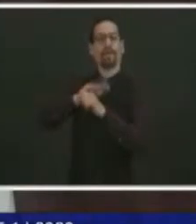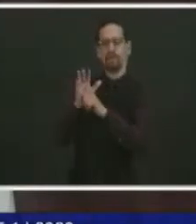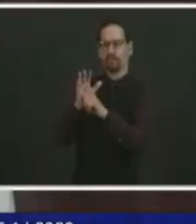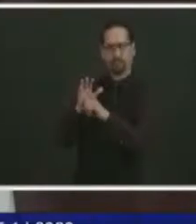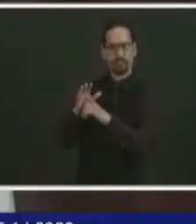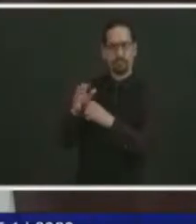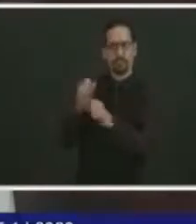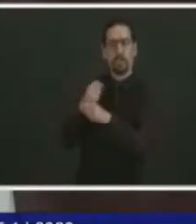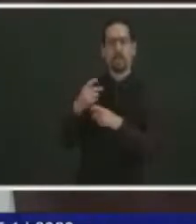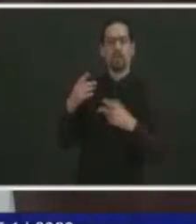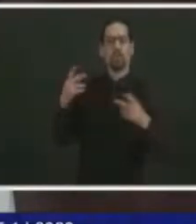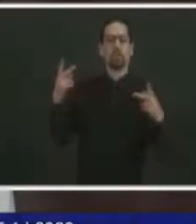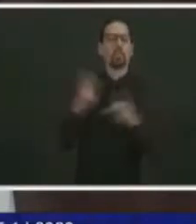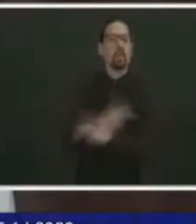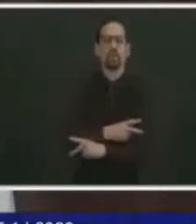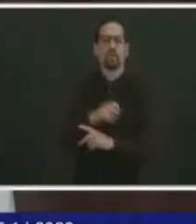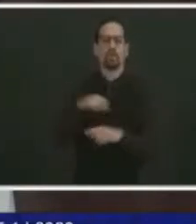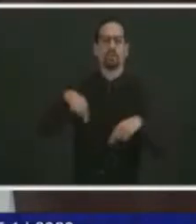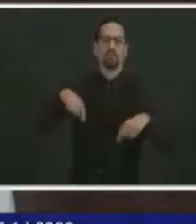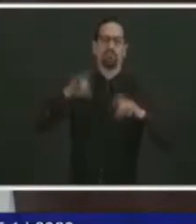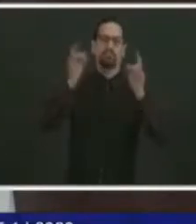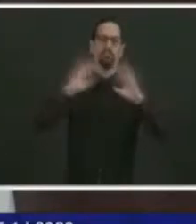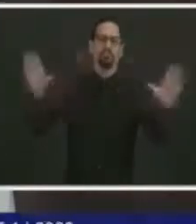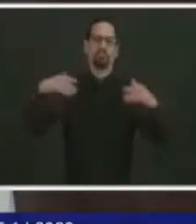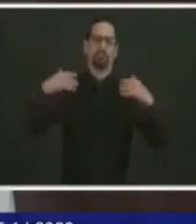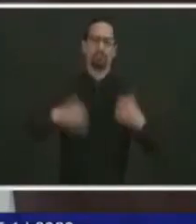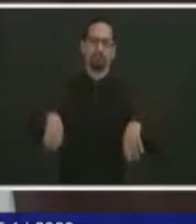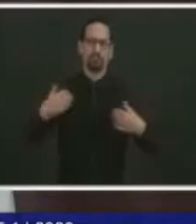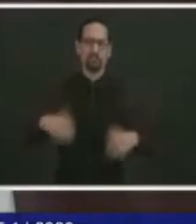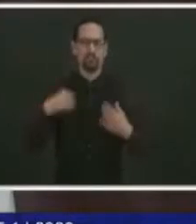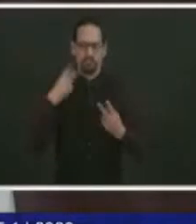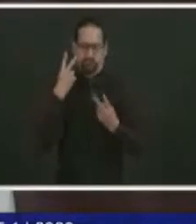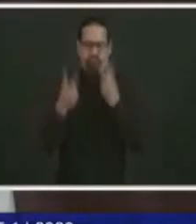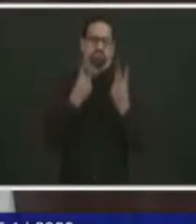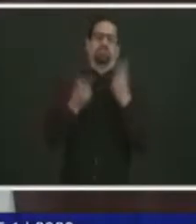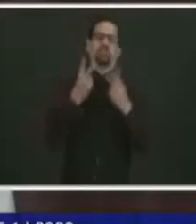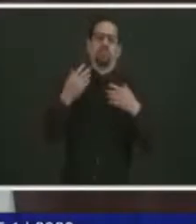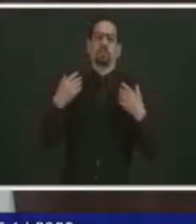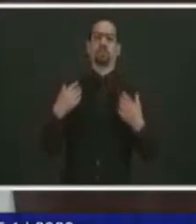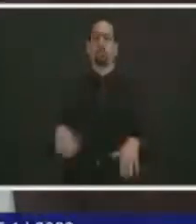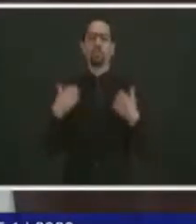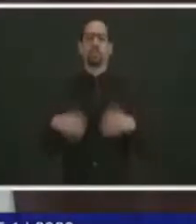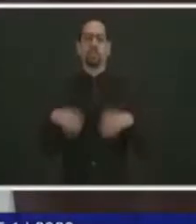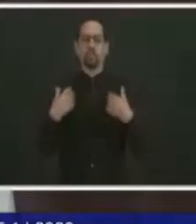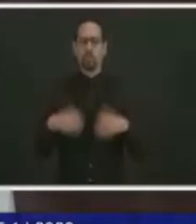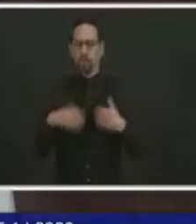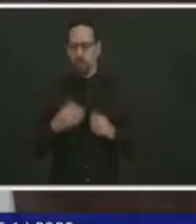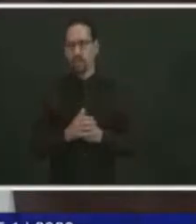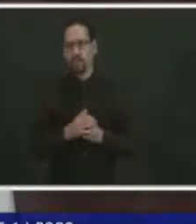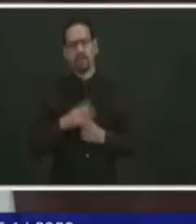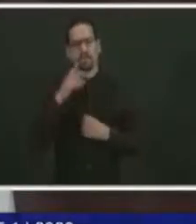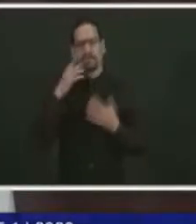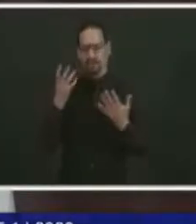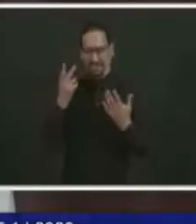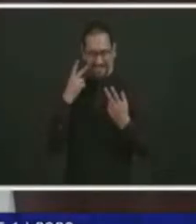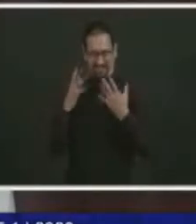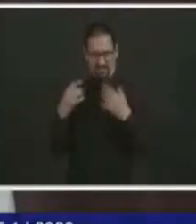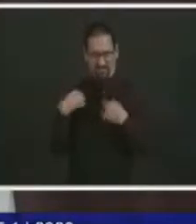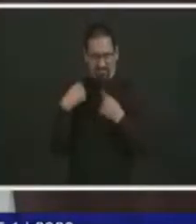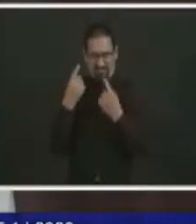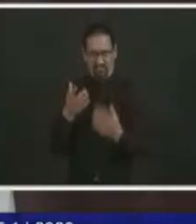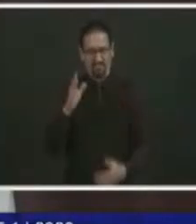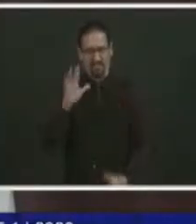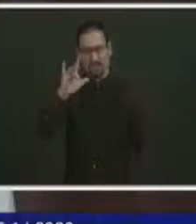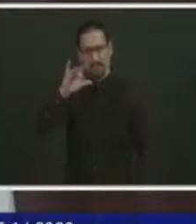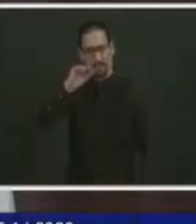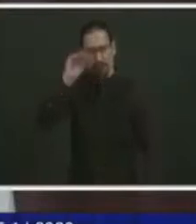exacerbated it in many ways. I mean, look, Dr. Nicole Alexander Scott just got up here and said, you know, where are we seeing